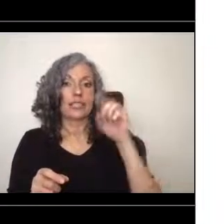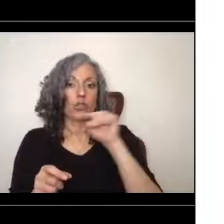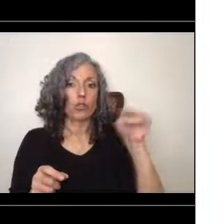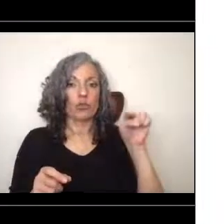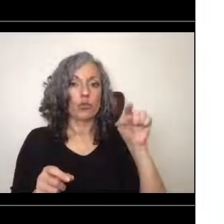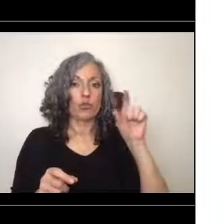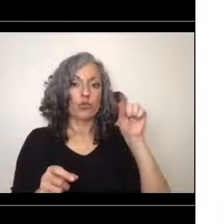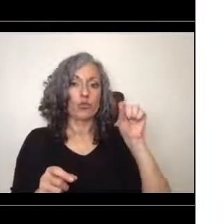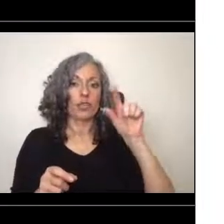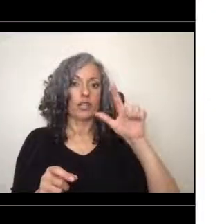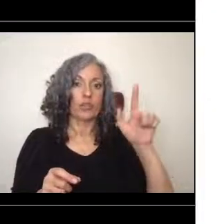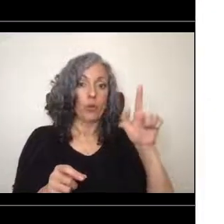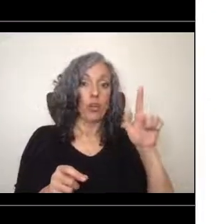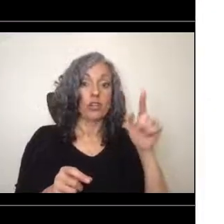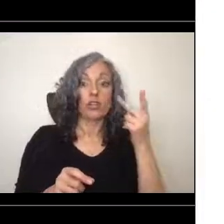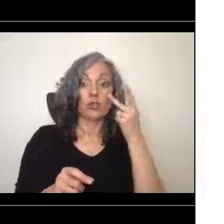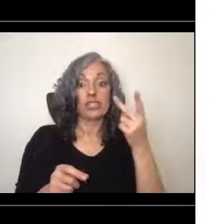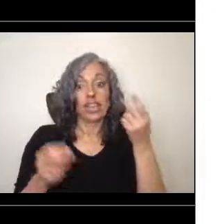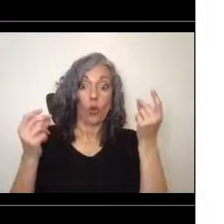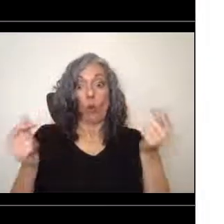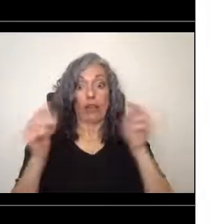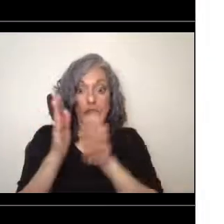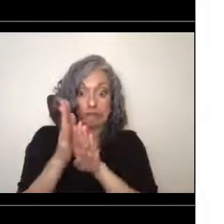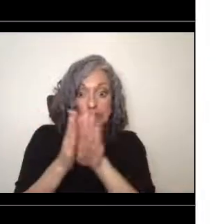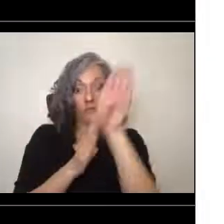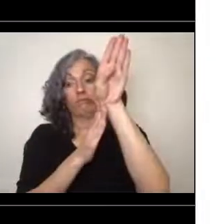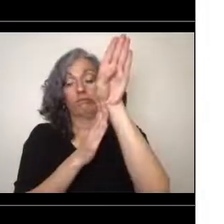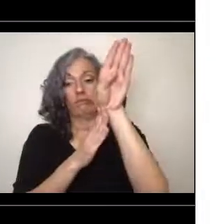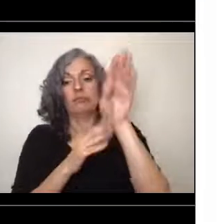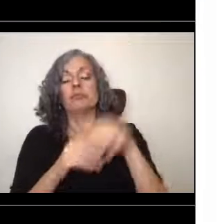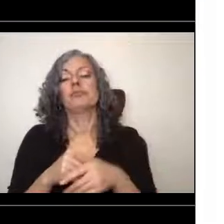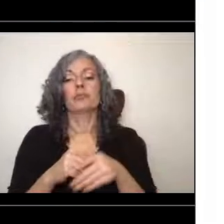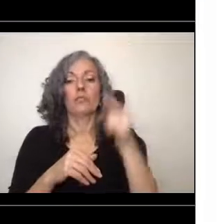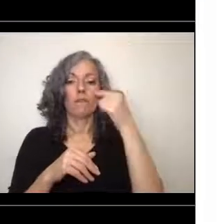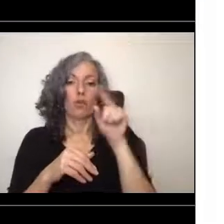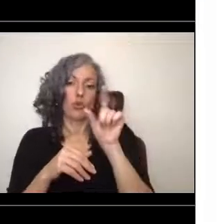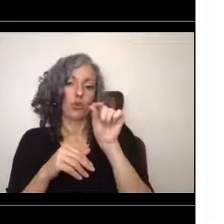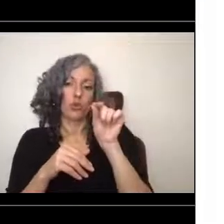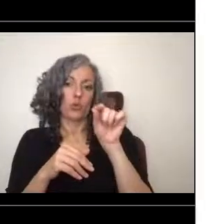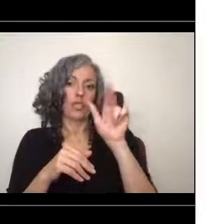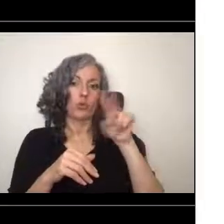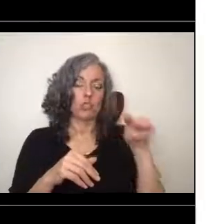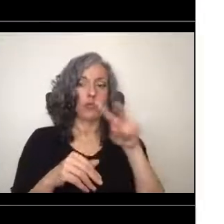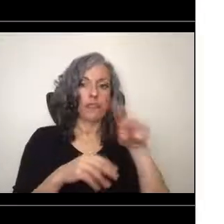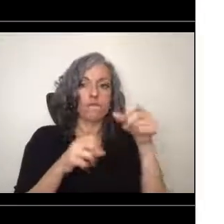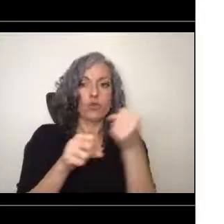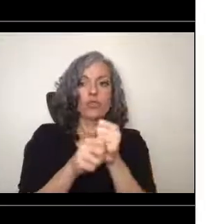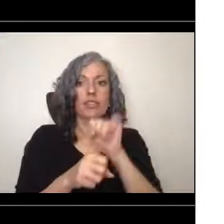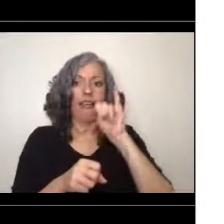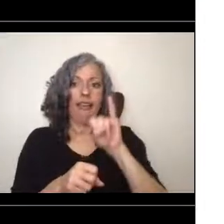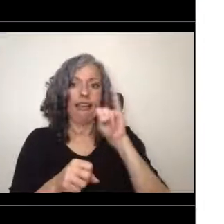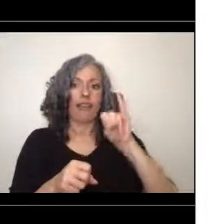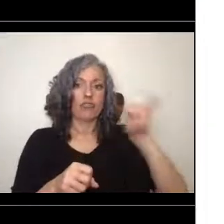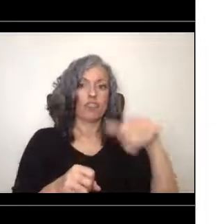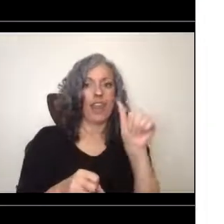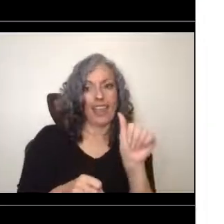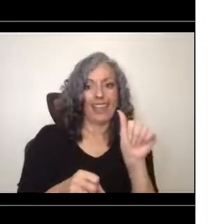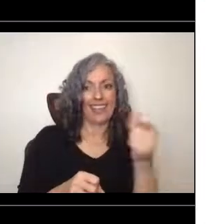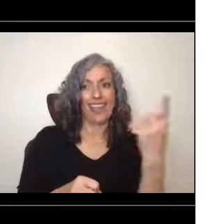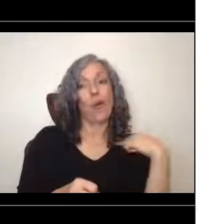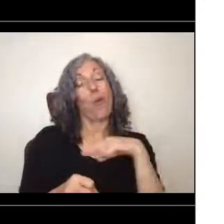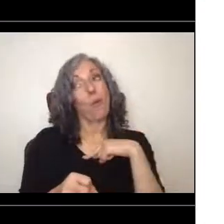drastic increase for the last bar there on the far right for 2022. That represents the first year of the IIJA. And we